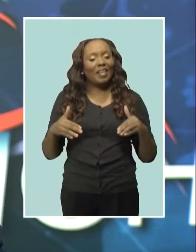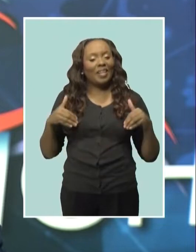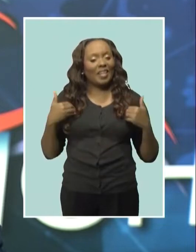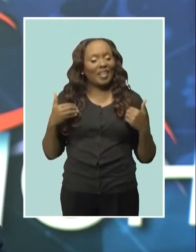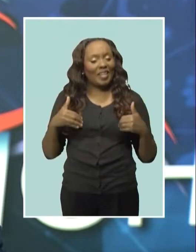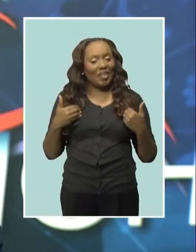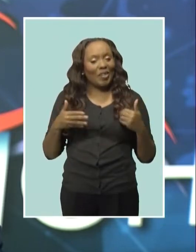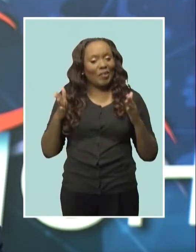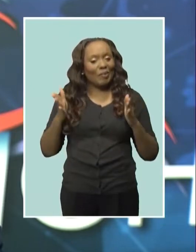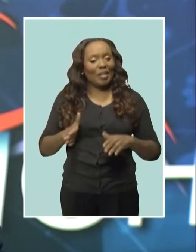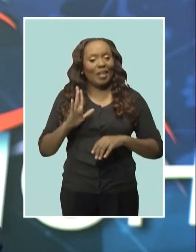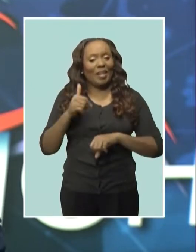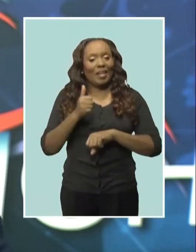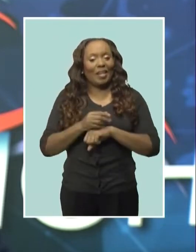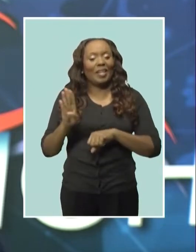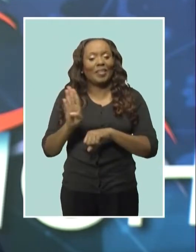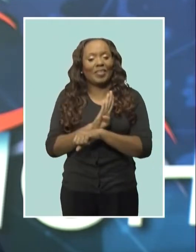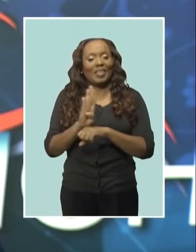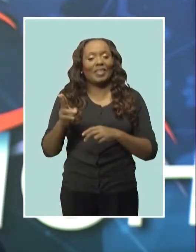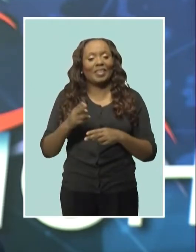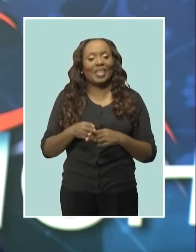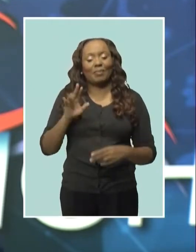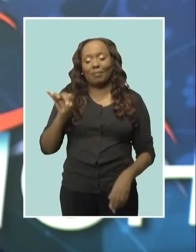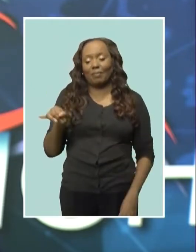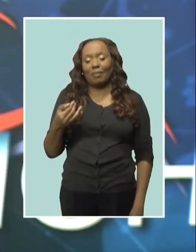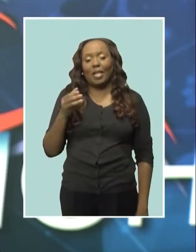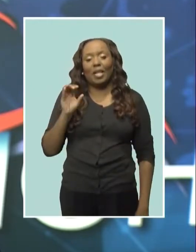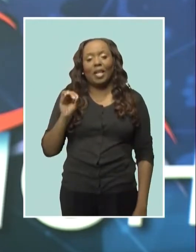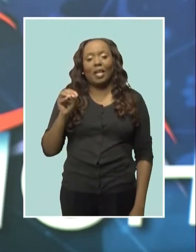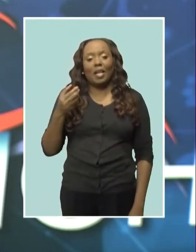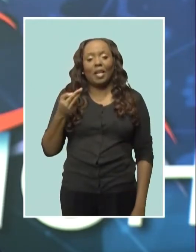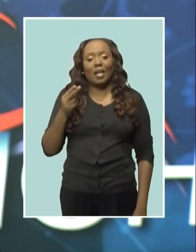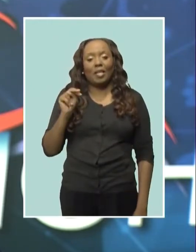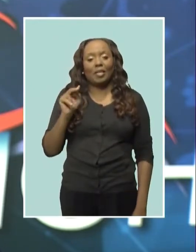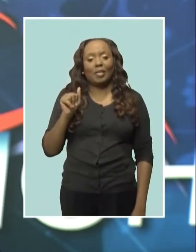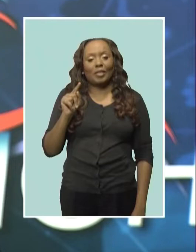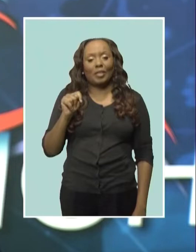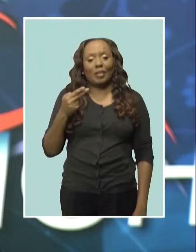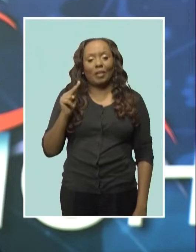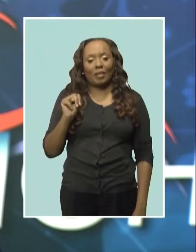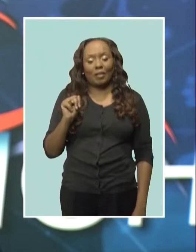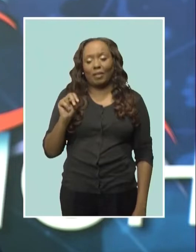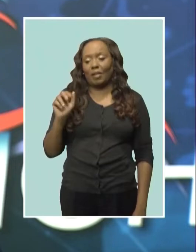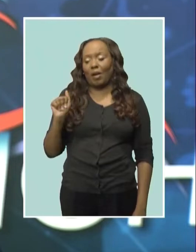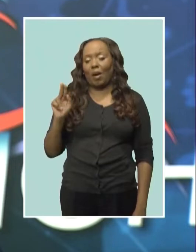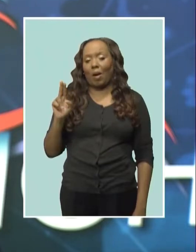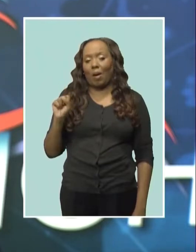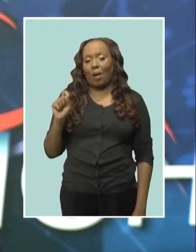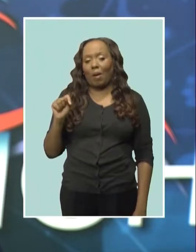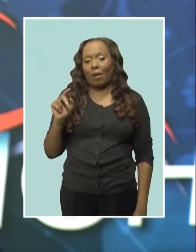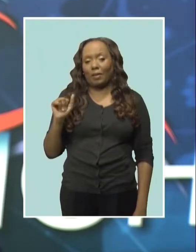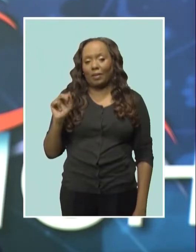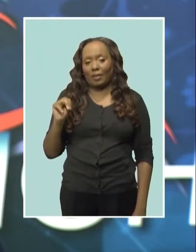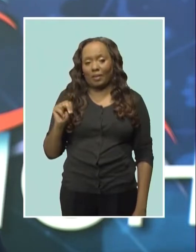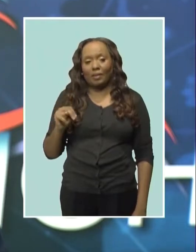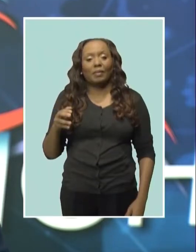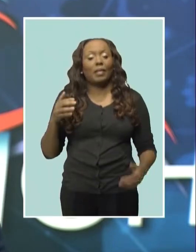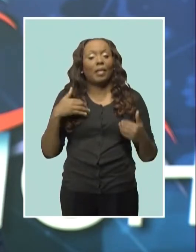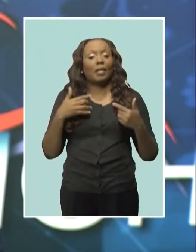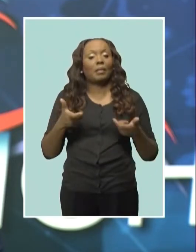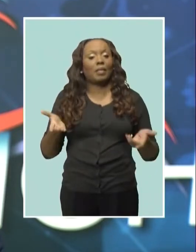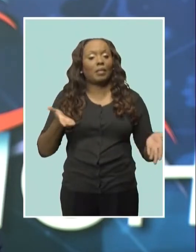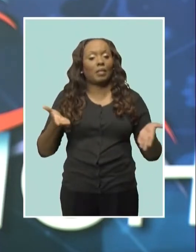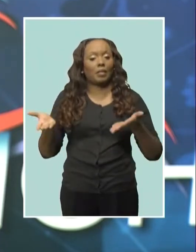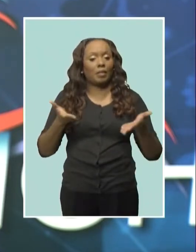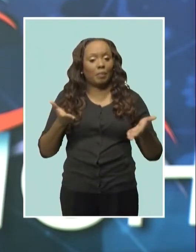young entrepreneur Jonathan Austin. At a ceremony at the Garfield Sobers Gymnasium, attended by bank, insurance and